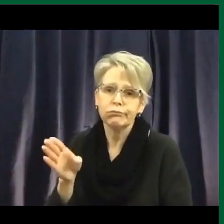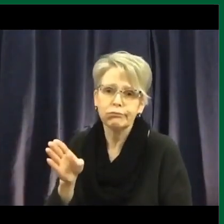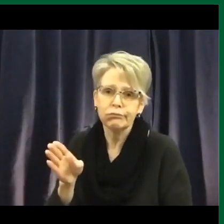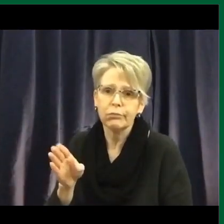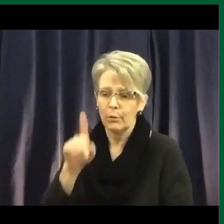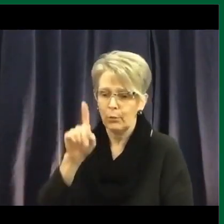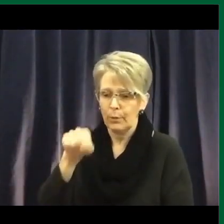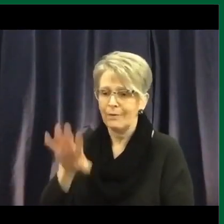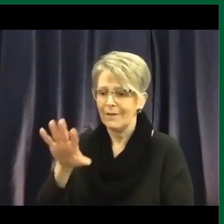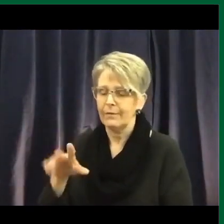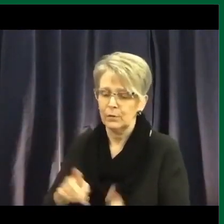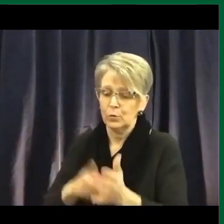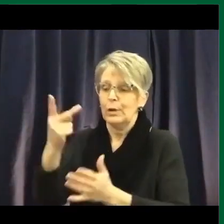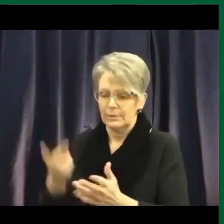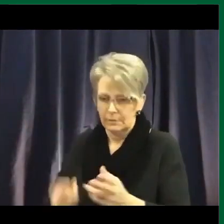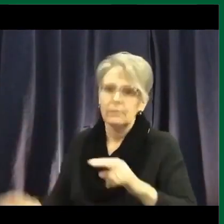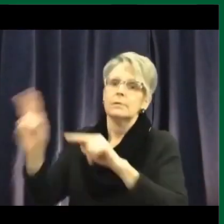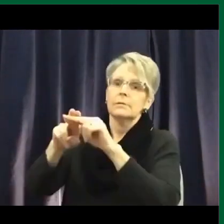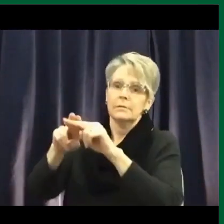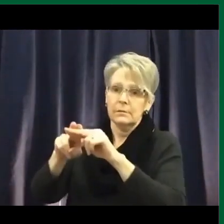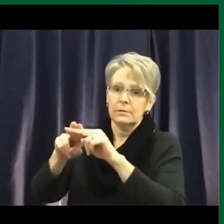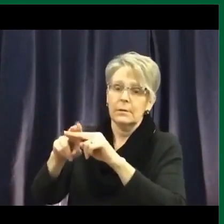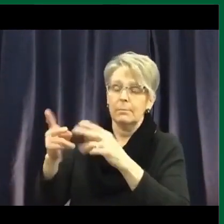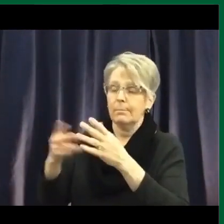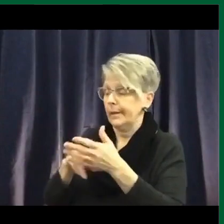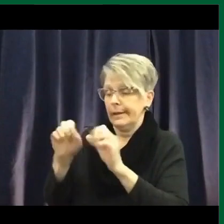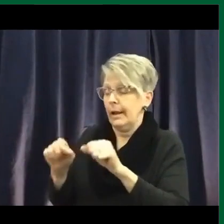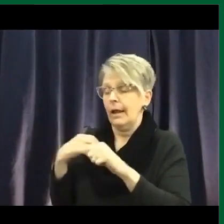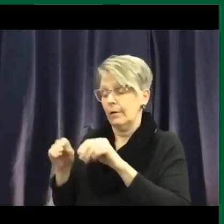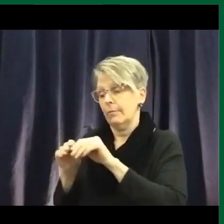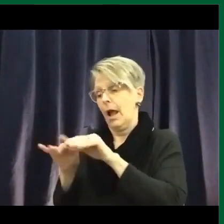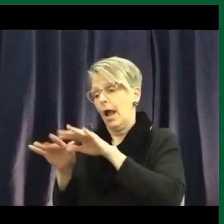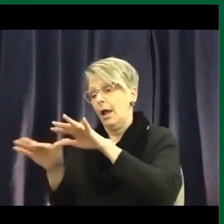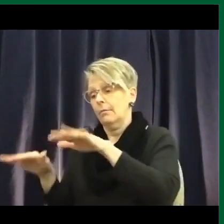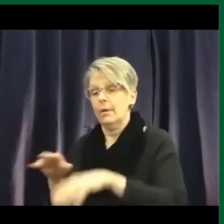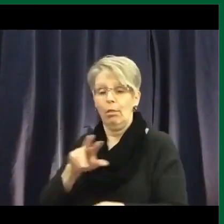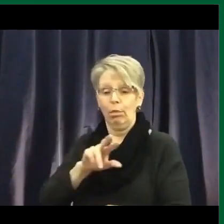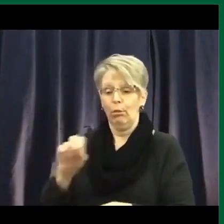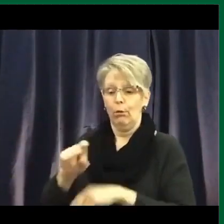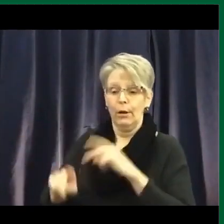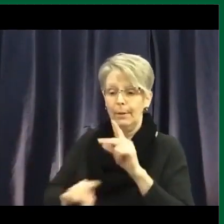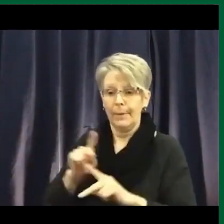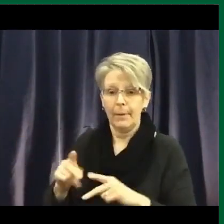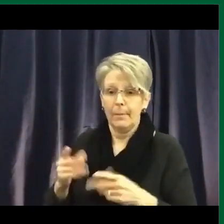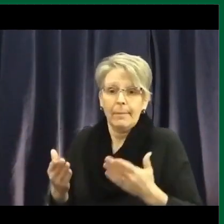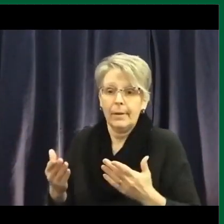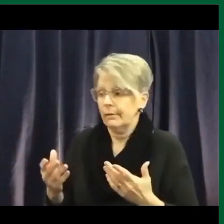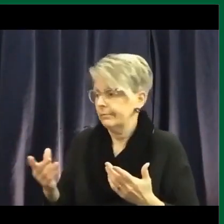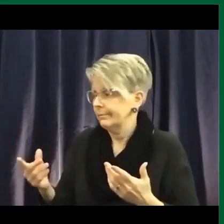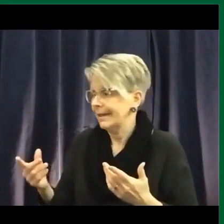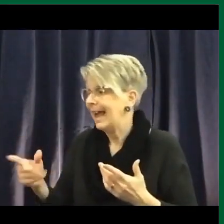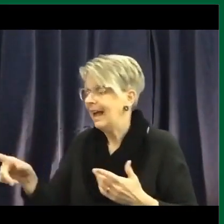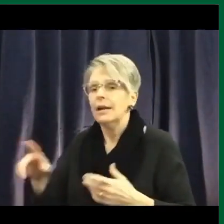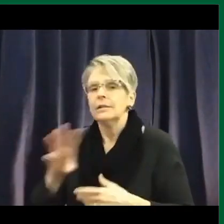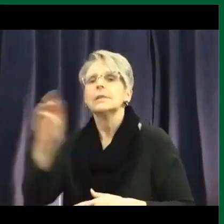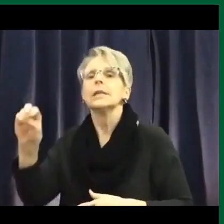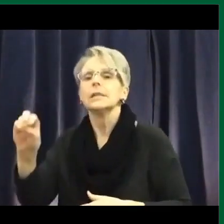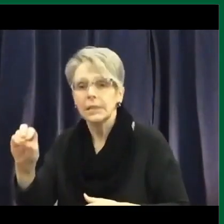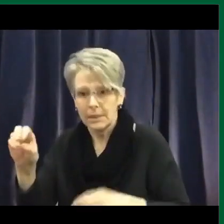1.5 or 2 times. So where you could have an outbreak of 30 people, you could now get an outbreak of 60. So that is a real